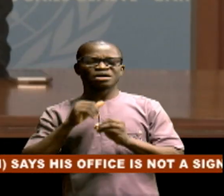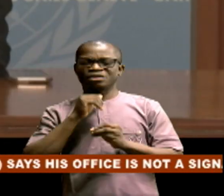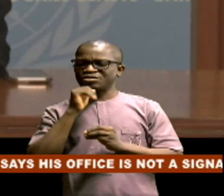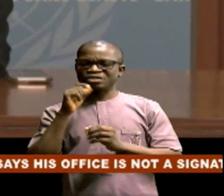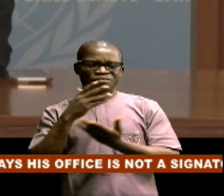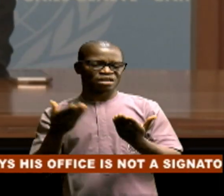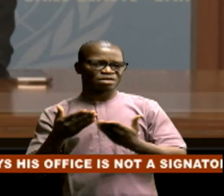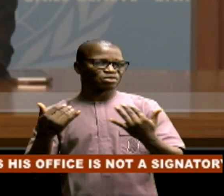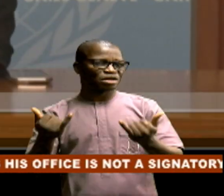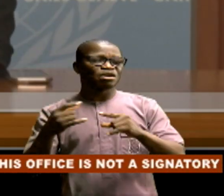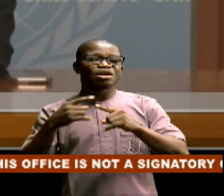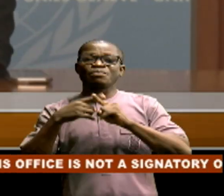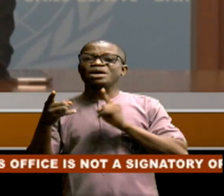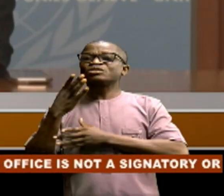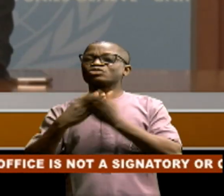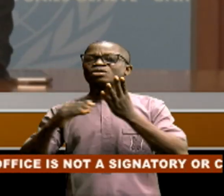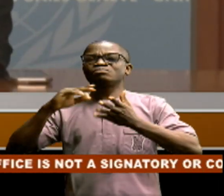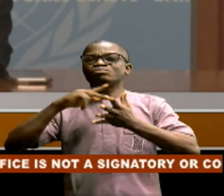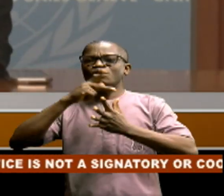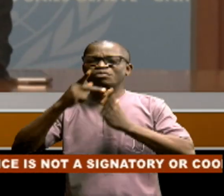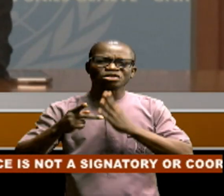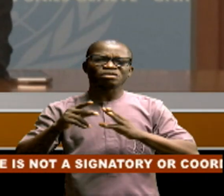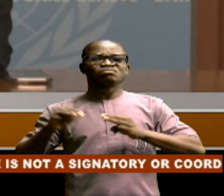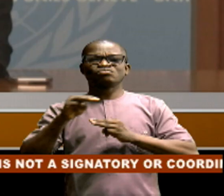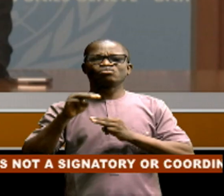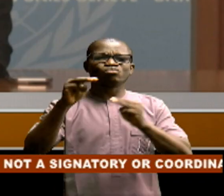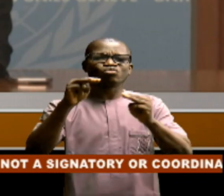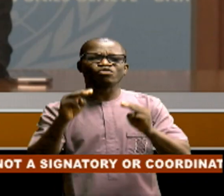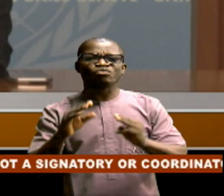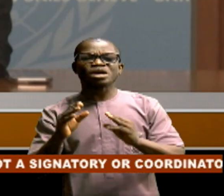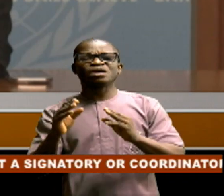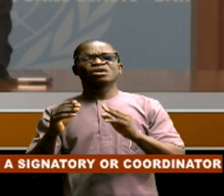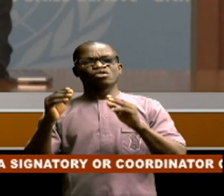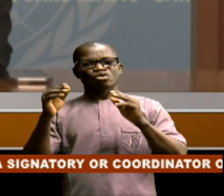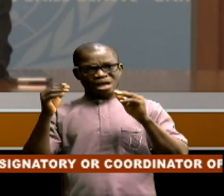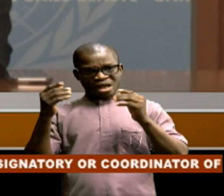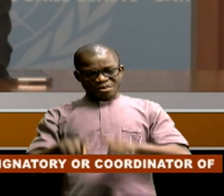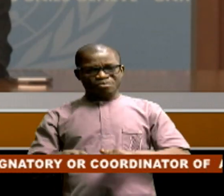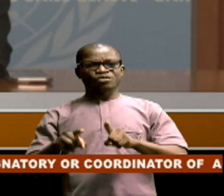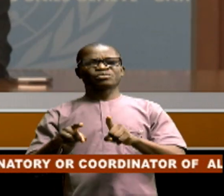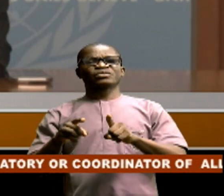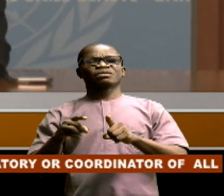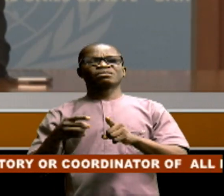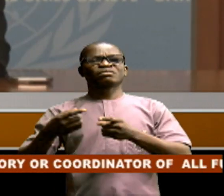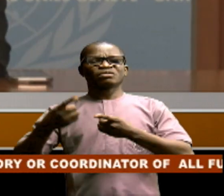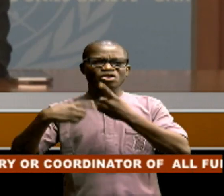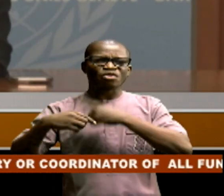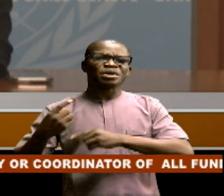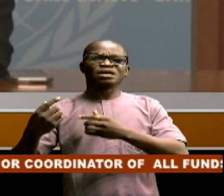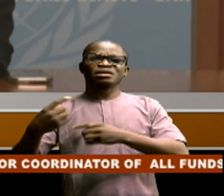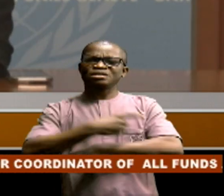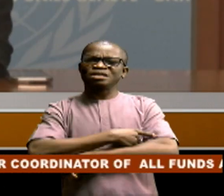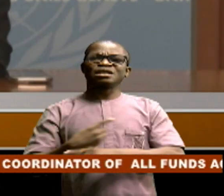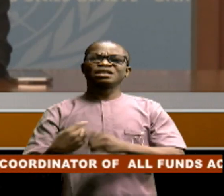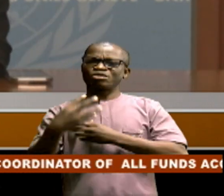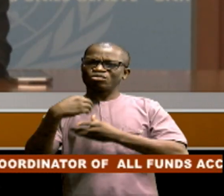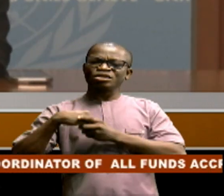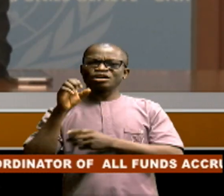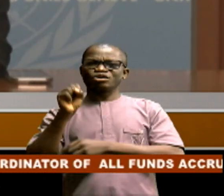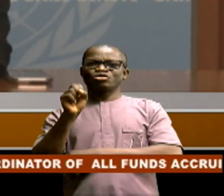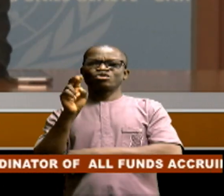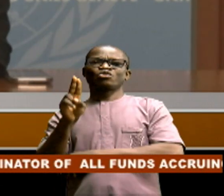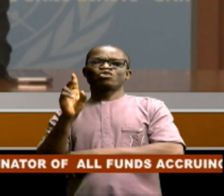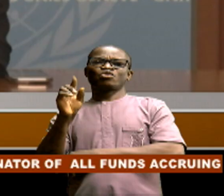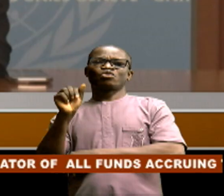point. Some of the population movements we expect to observe in the coming days include outflows of new Sudanese refugees to neighboring